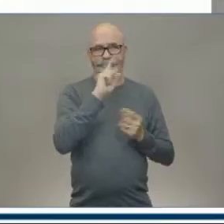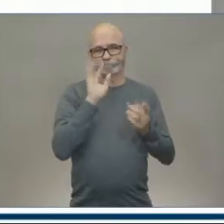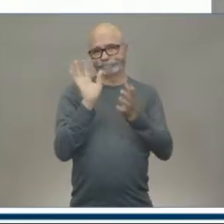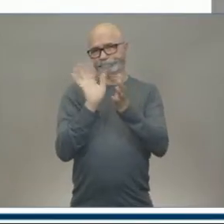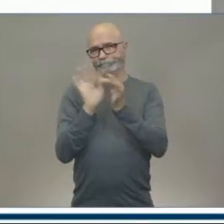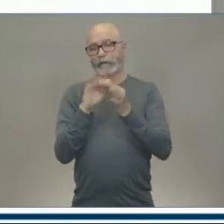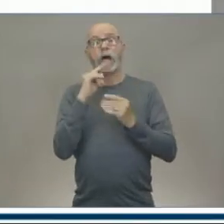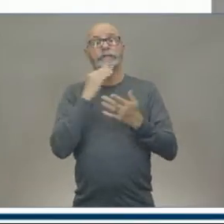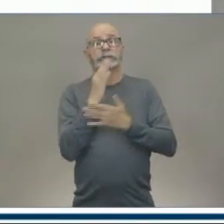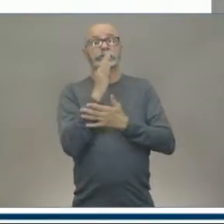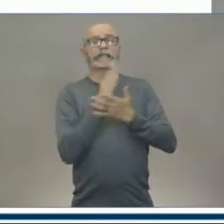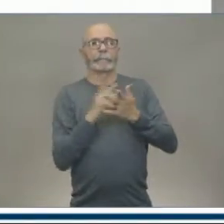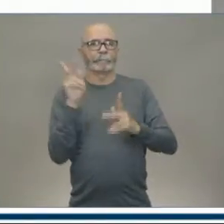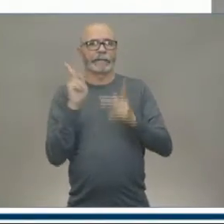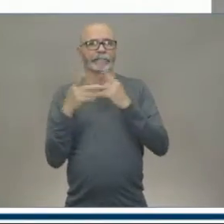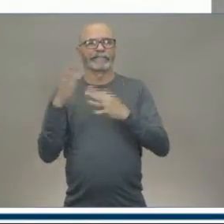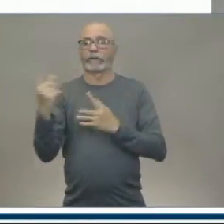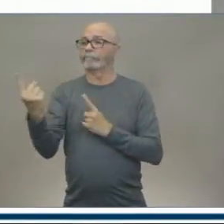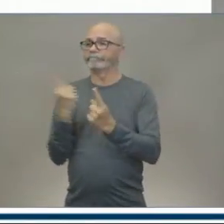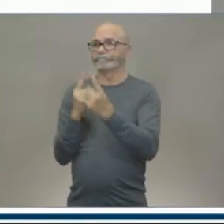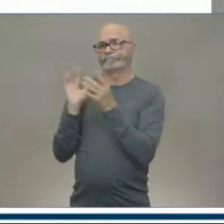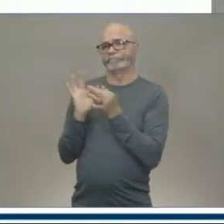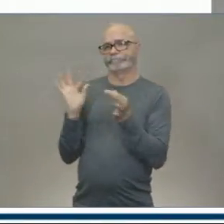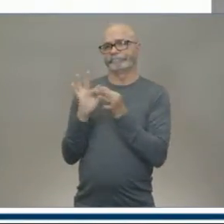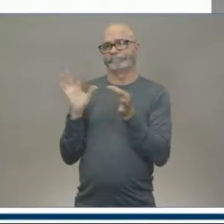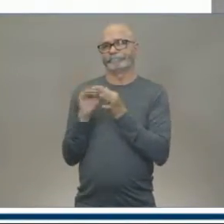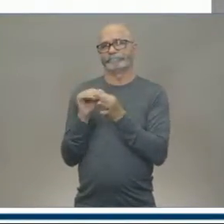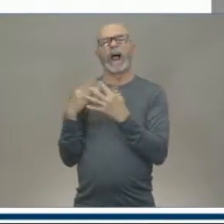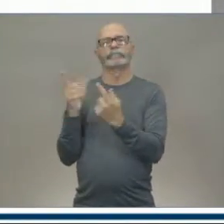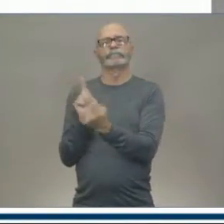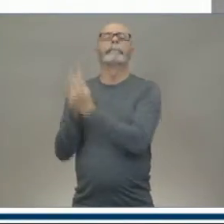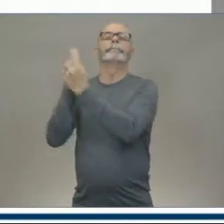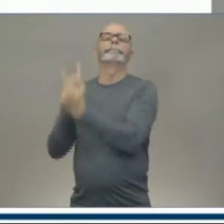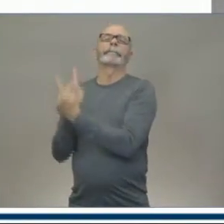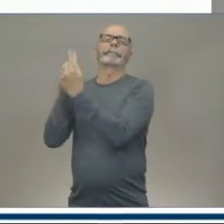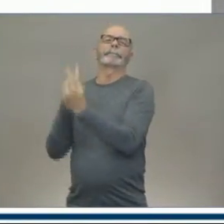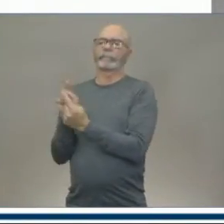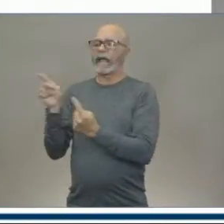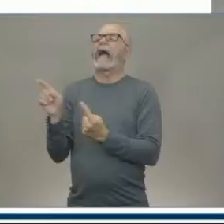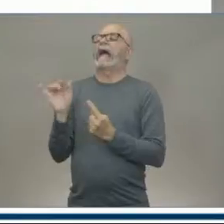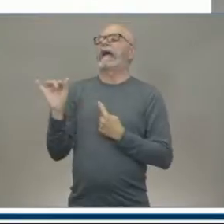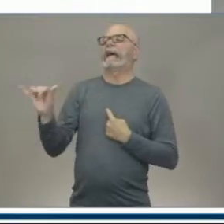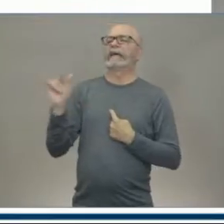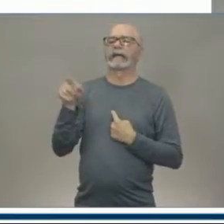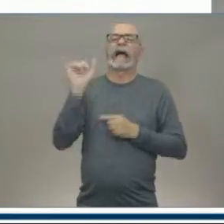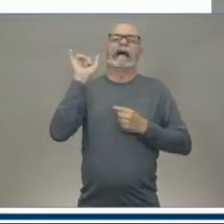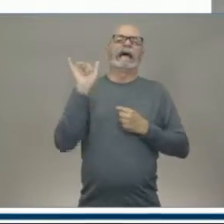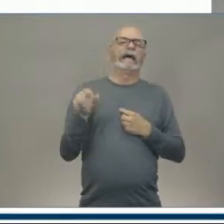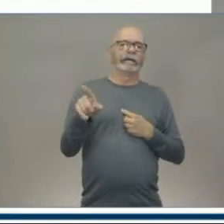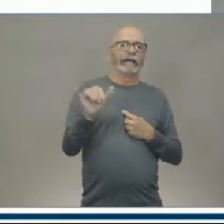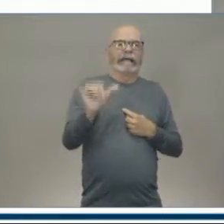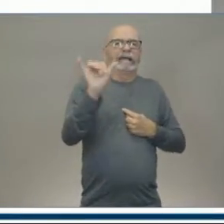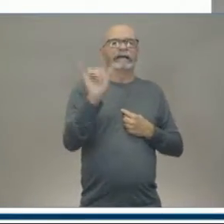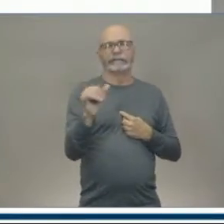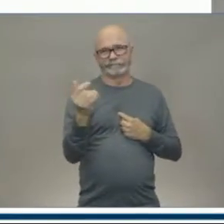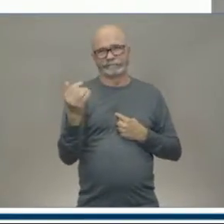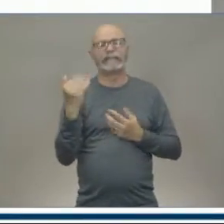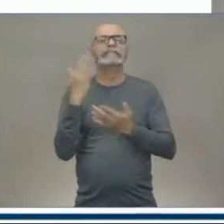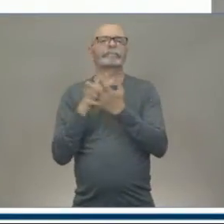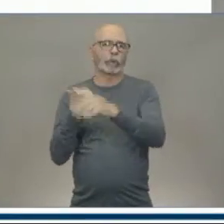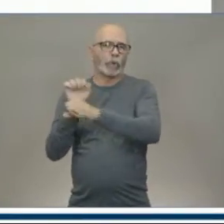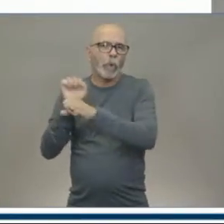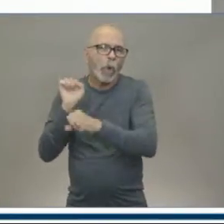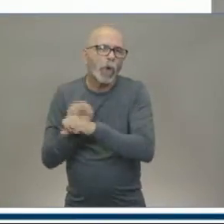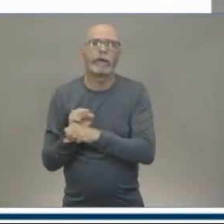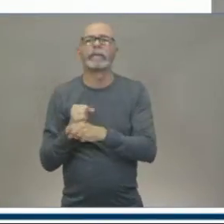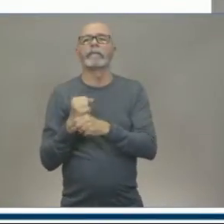are close contacts. That we're even places where we know there's close contacts, like some work sites. We're not seeing, by and large,